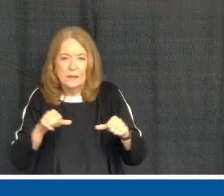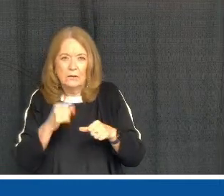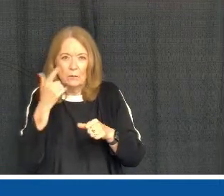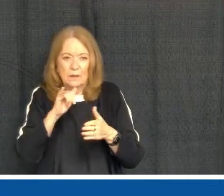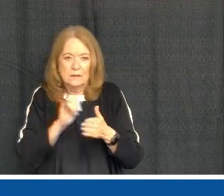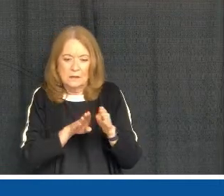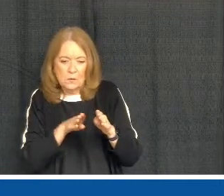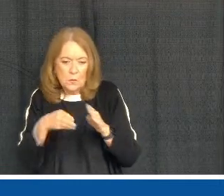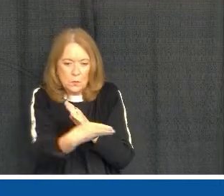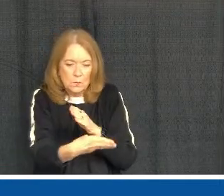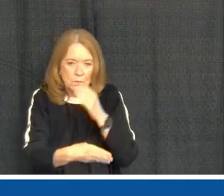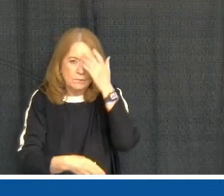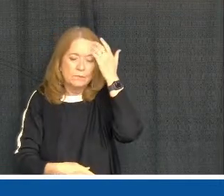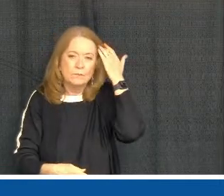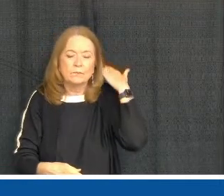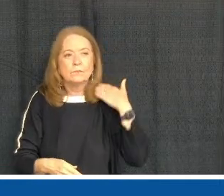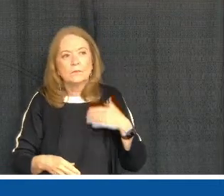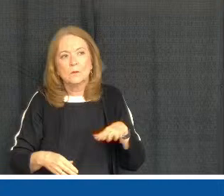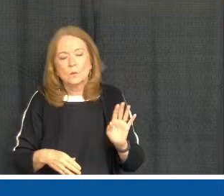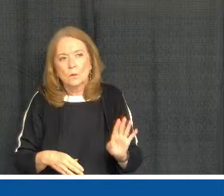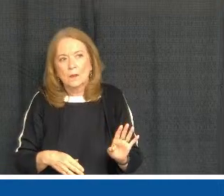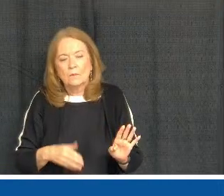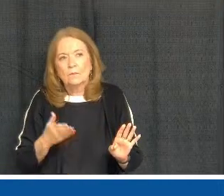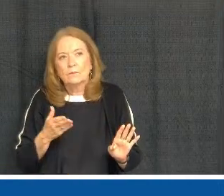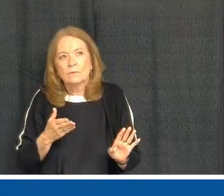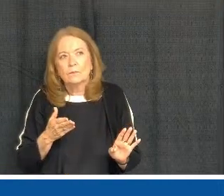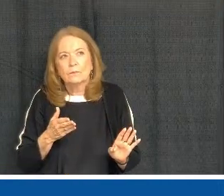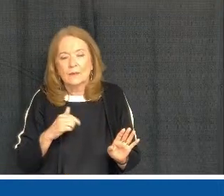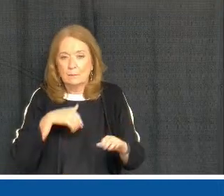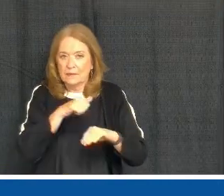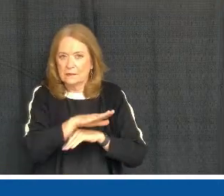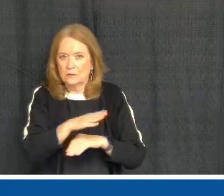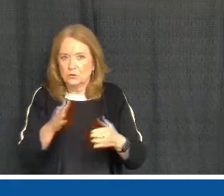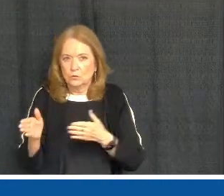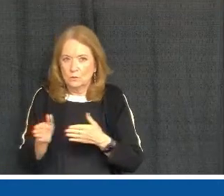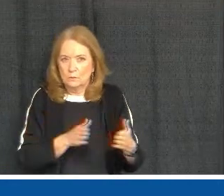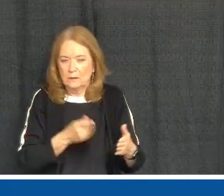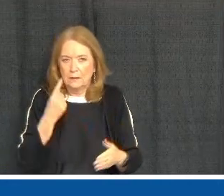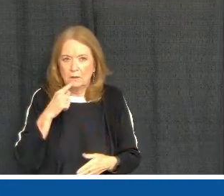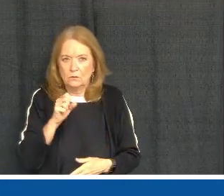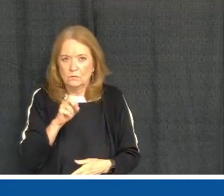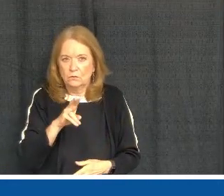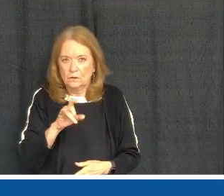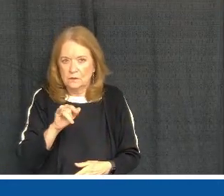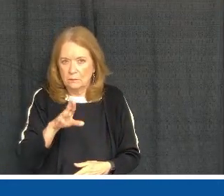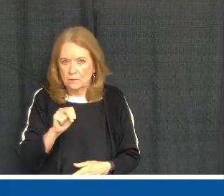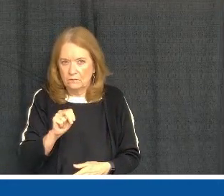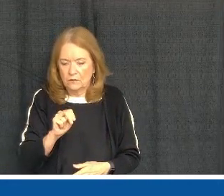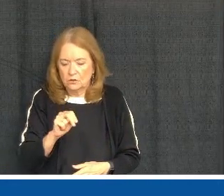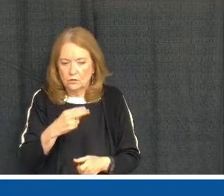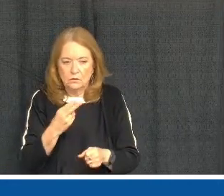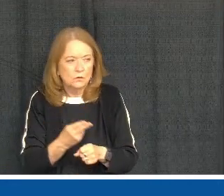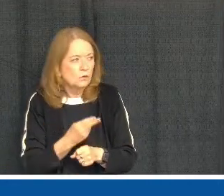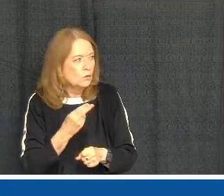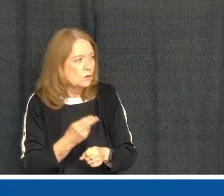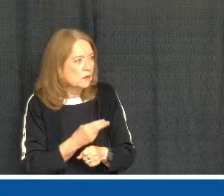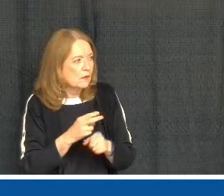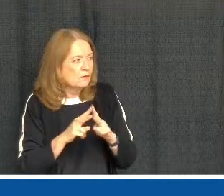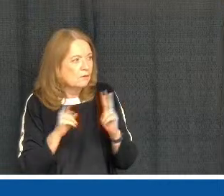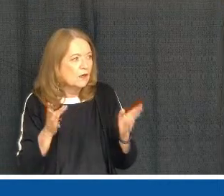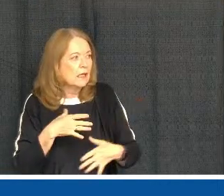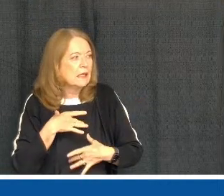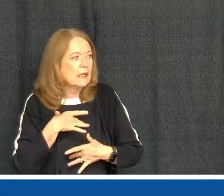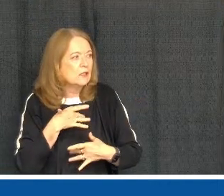sharp curve. Let me send you the plan from the subdivision. They're utilizing kind of an